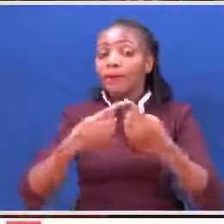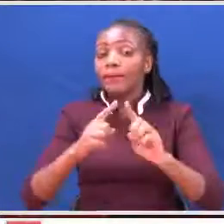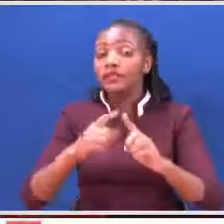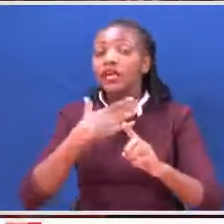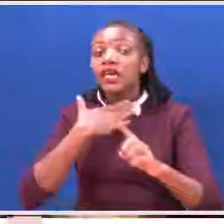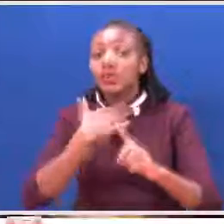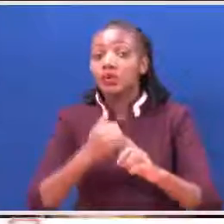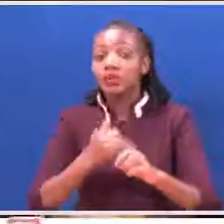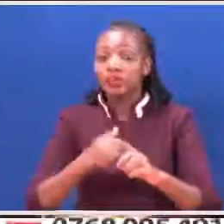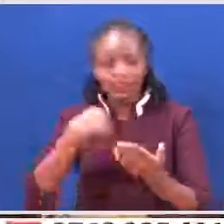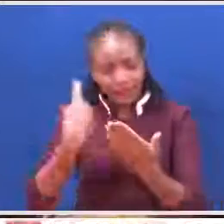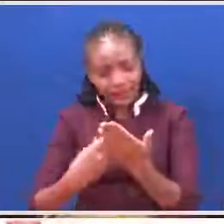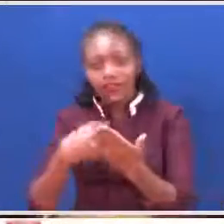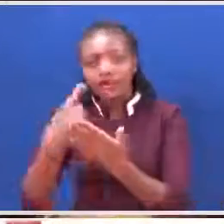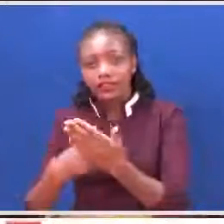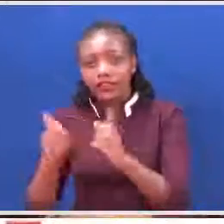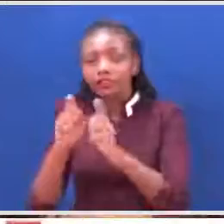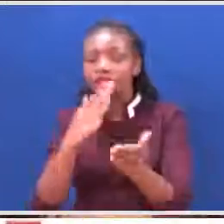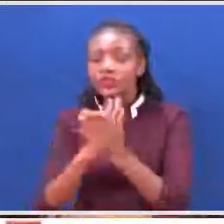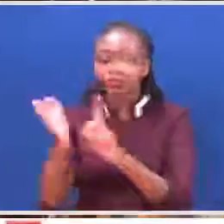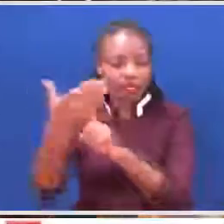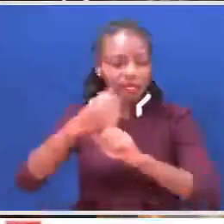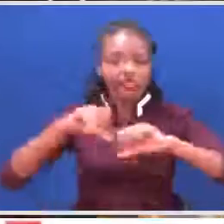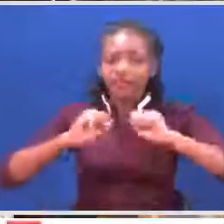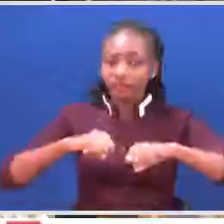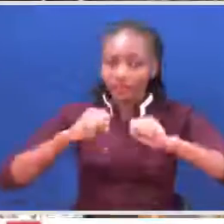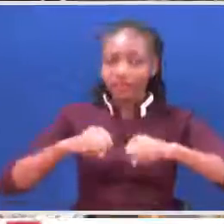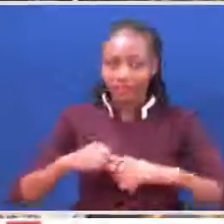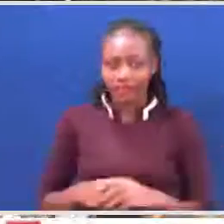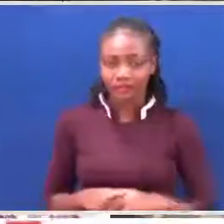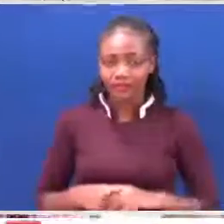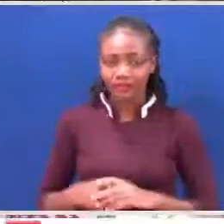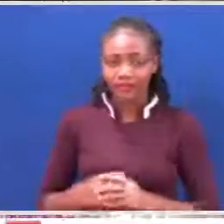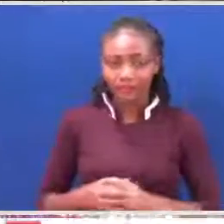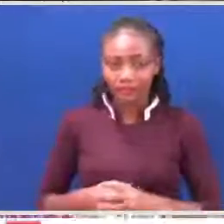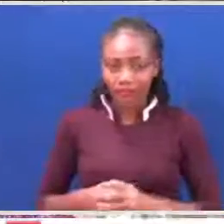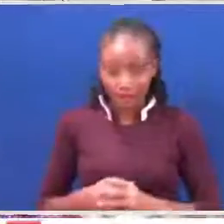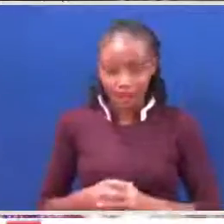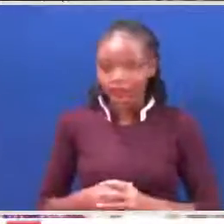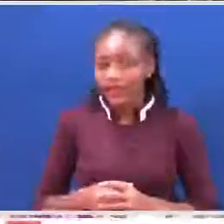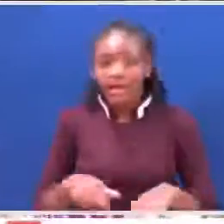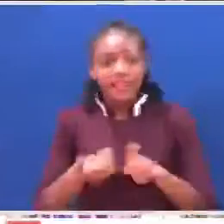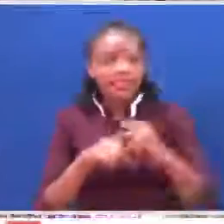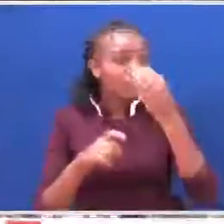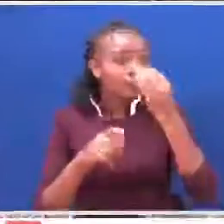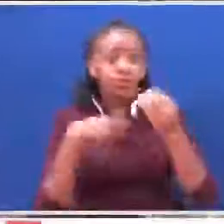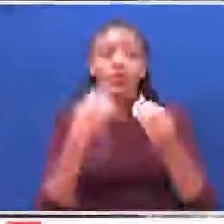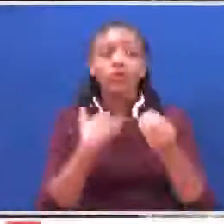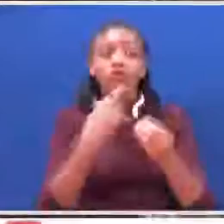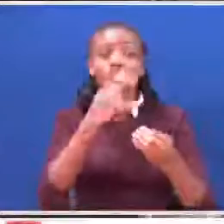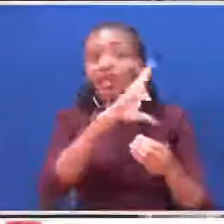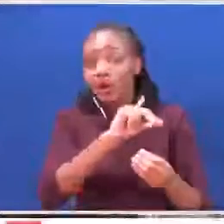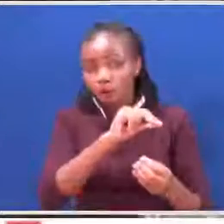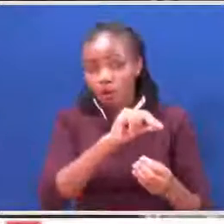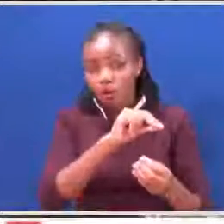he is calling for dialogue to achieve consensus. That is a fellow who just wants to say no, but he does not have